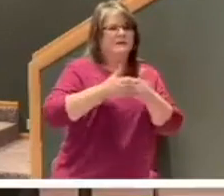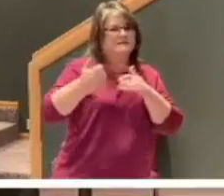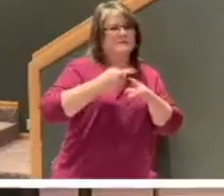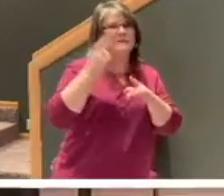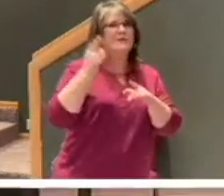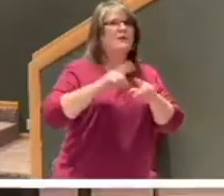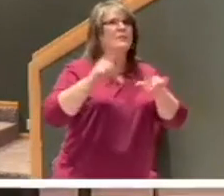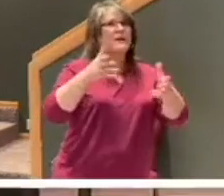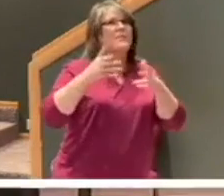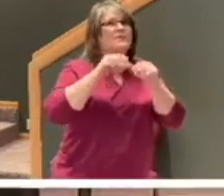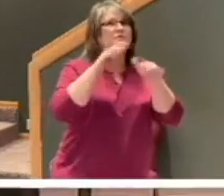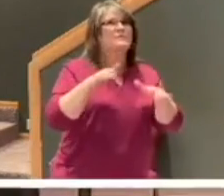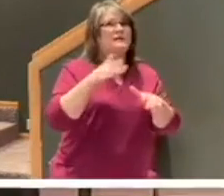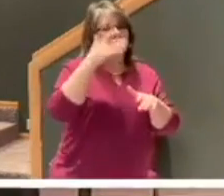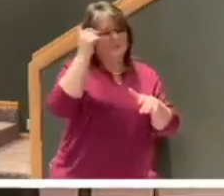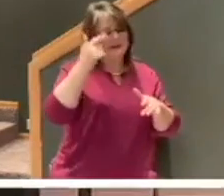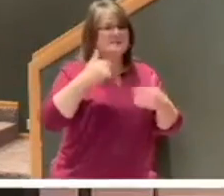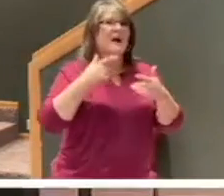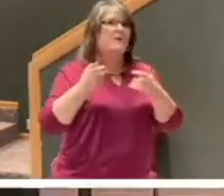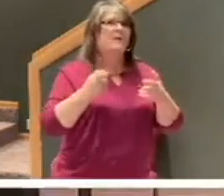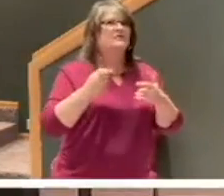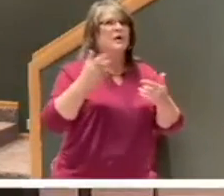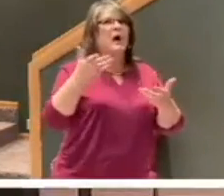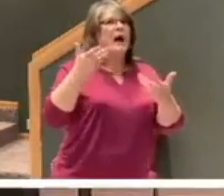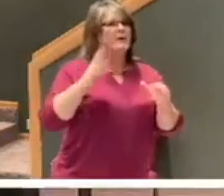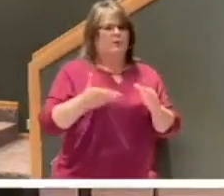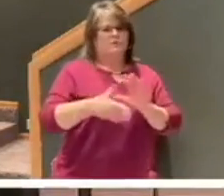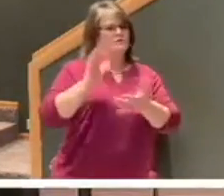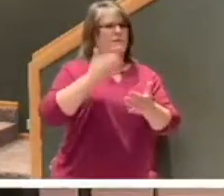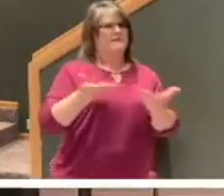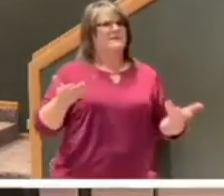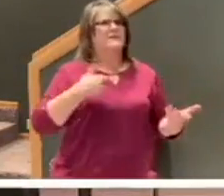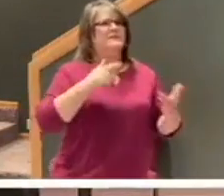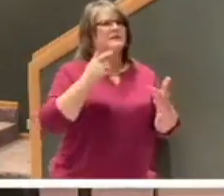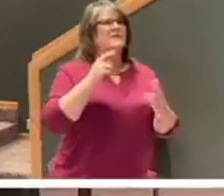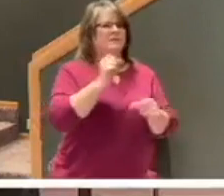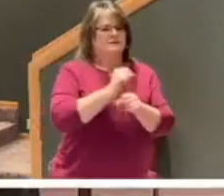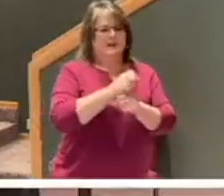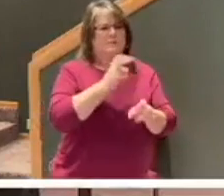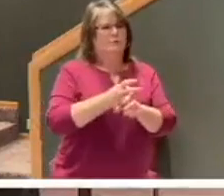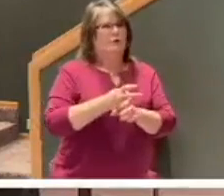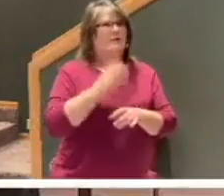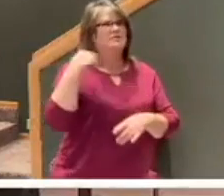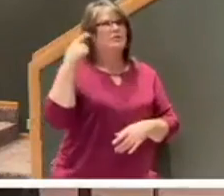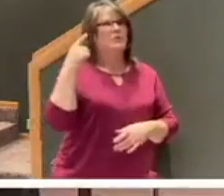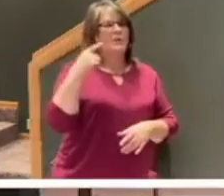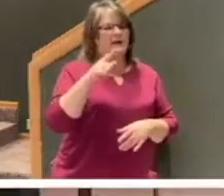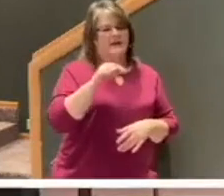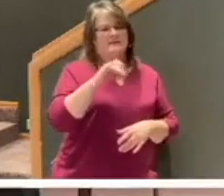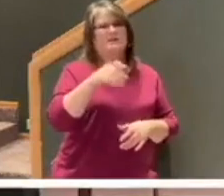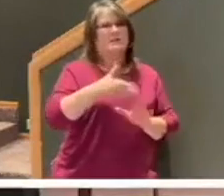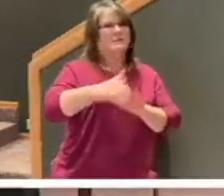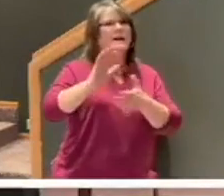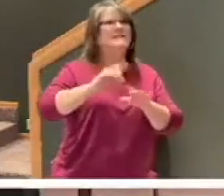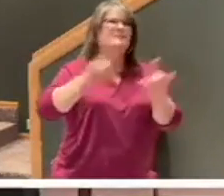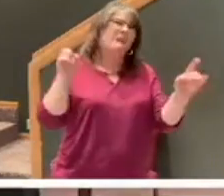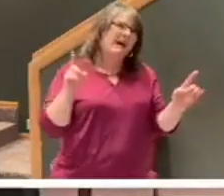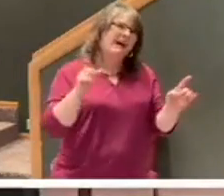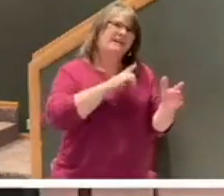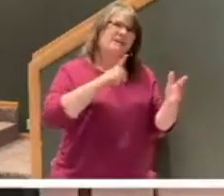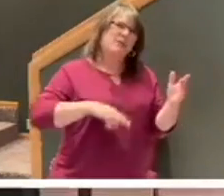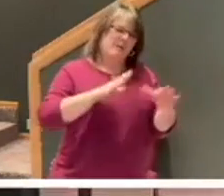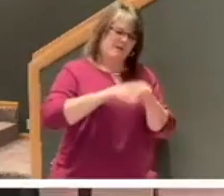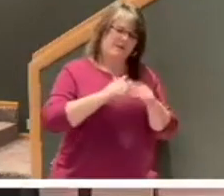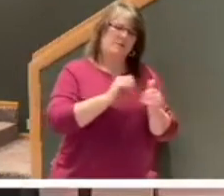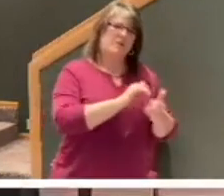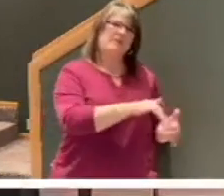bless it because it leaves me in control, and I don't want you to mess with things because I'm working really hard, even though it's a crazy, toxic mess. But Lord, I'm